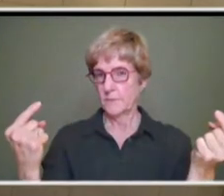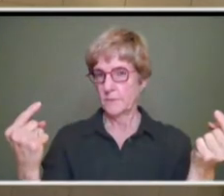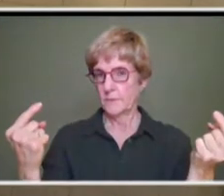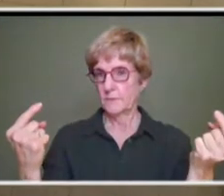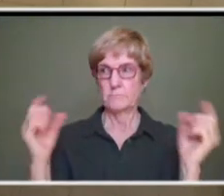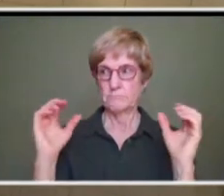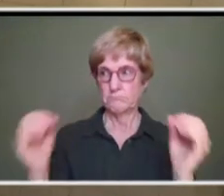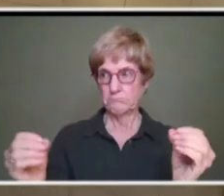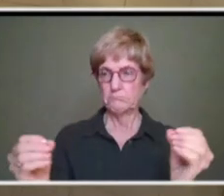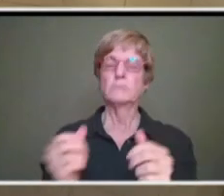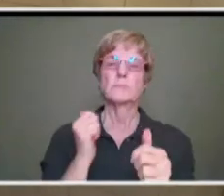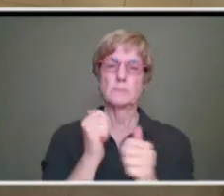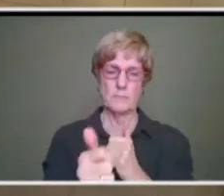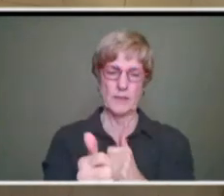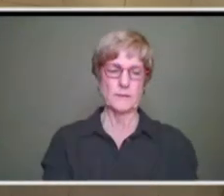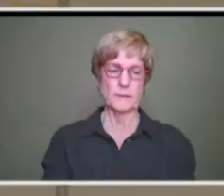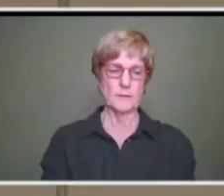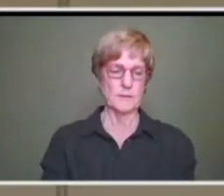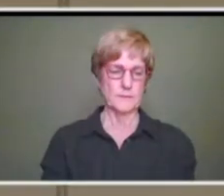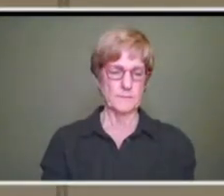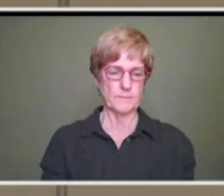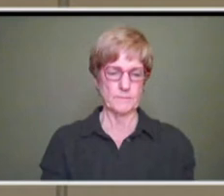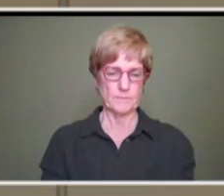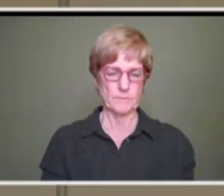none that motion passes unanimously